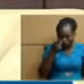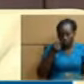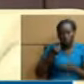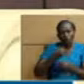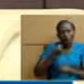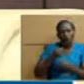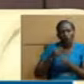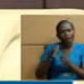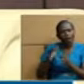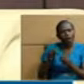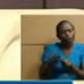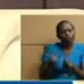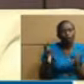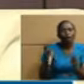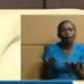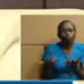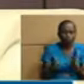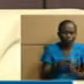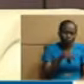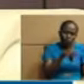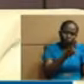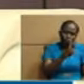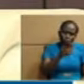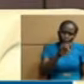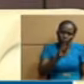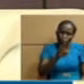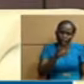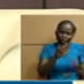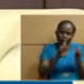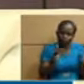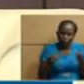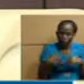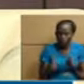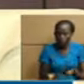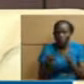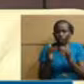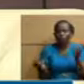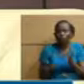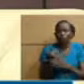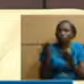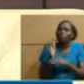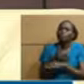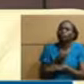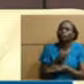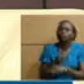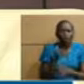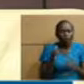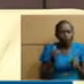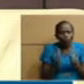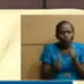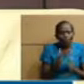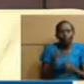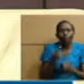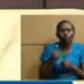to ensure, whether it's at UBRA level, or it is at Equal Opportunities Commission or at the ministry, what kind of interventions,